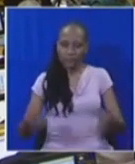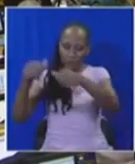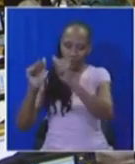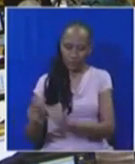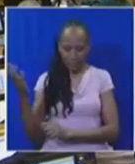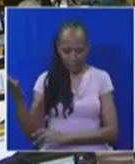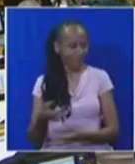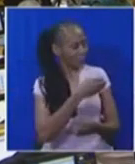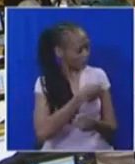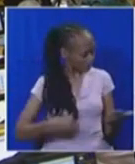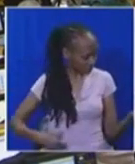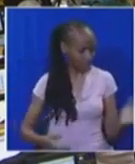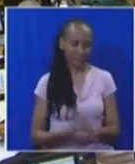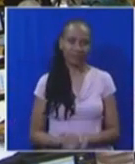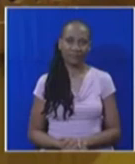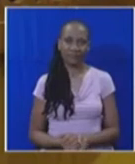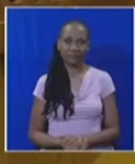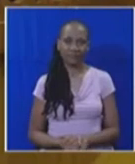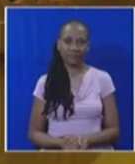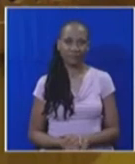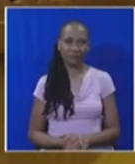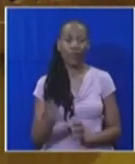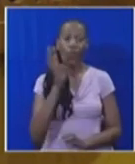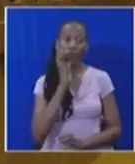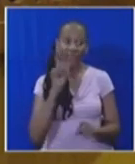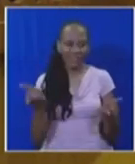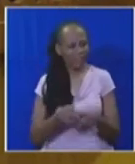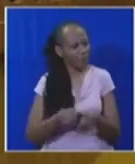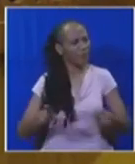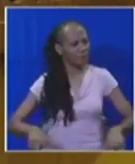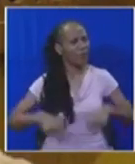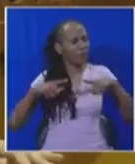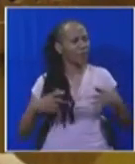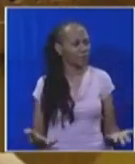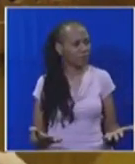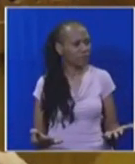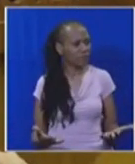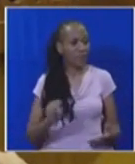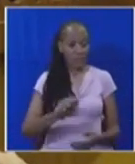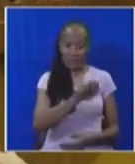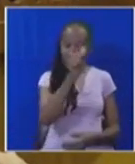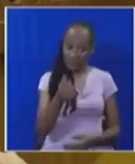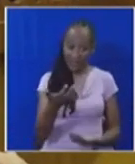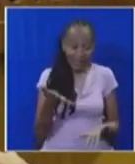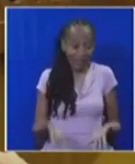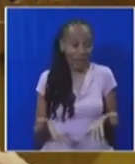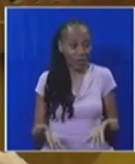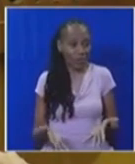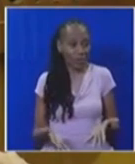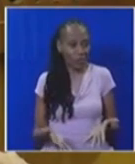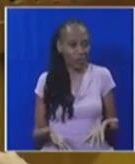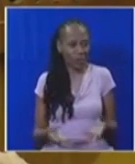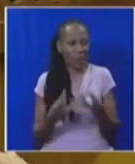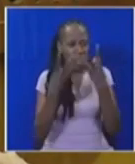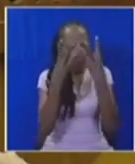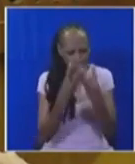Chairperson, Mr. President, water is life. Our country is in the throes of what could become the worst